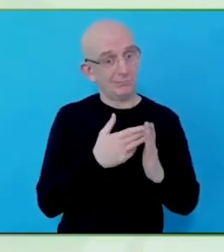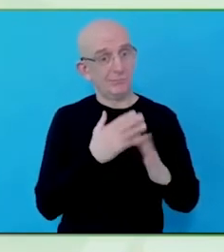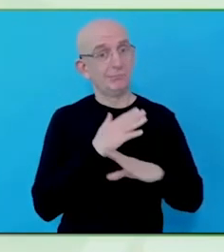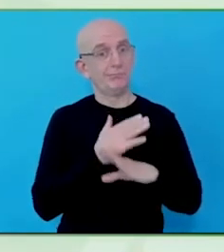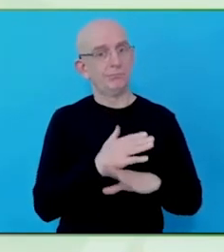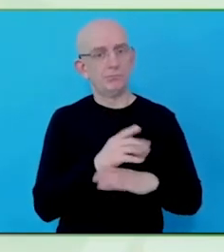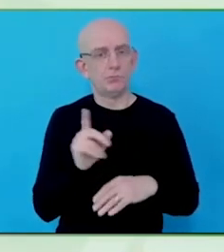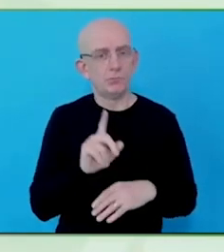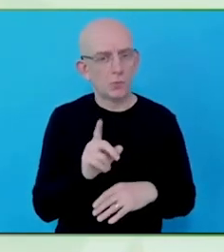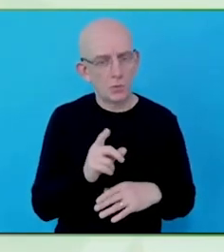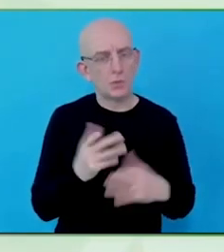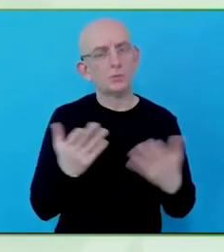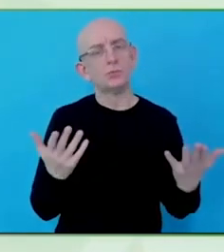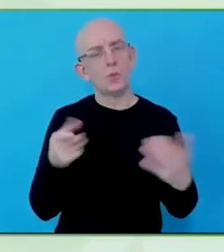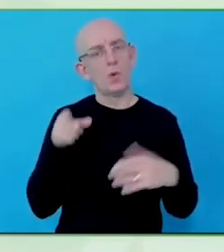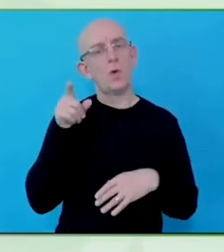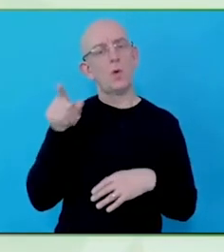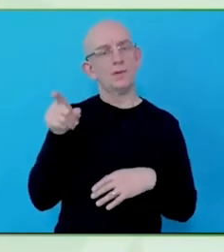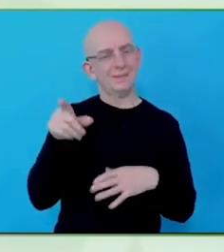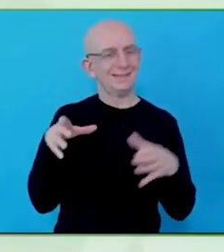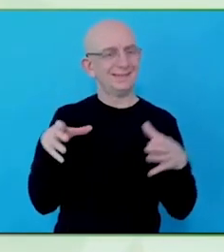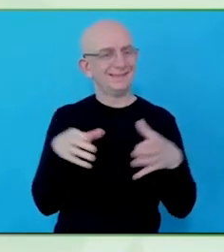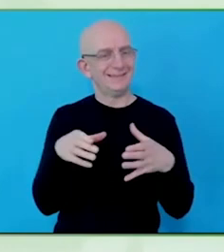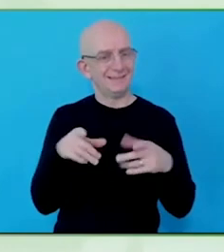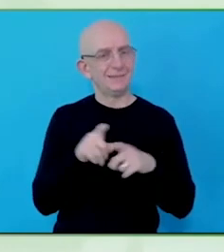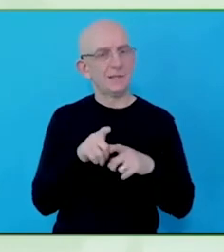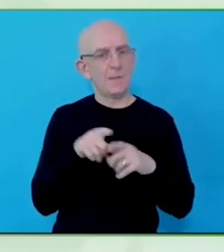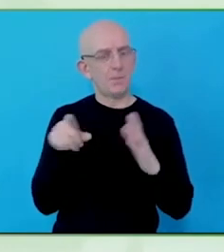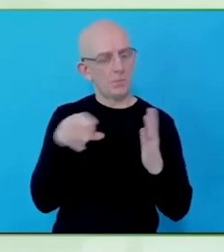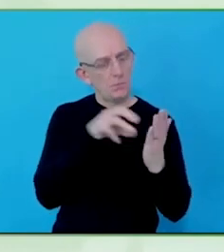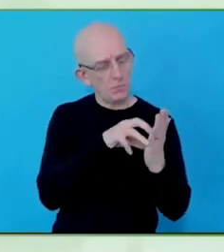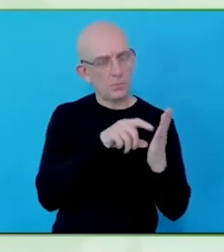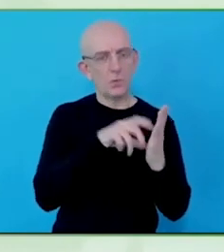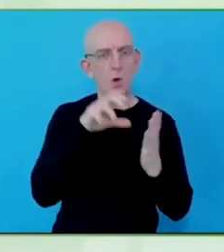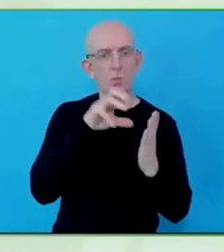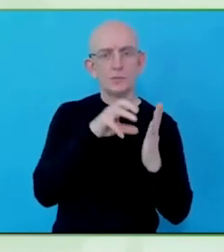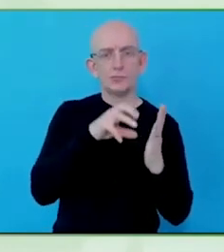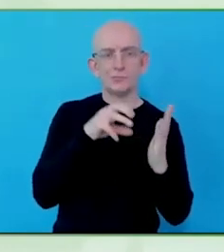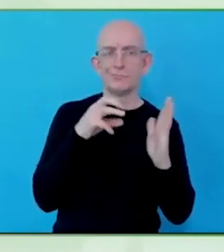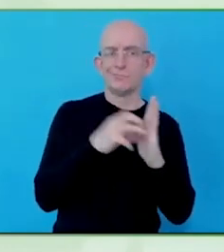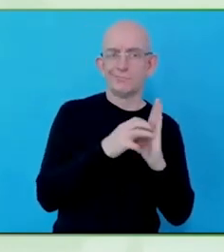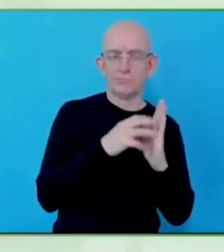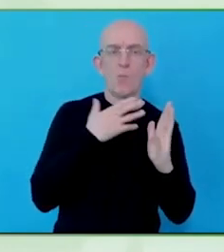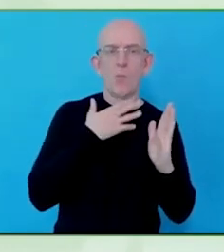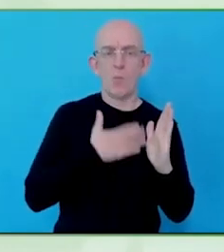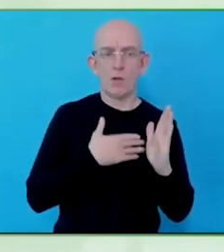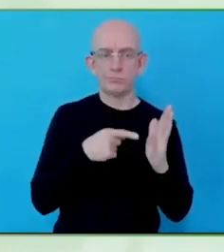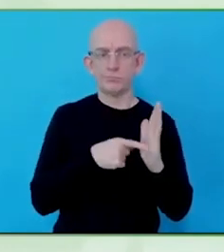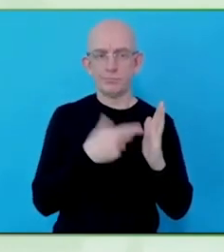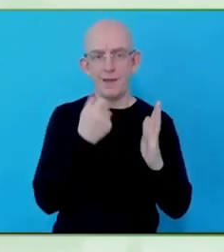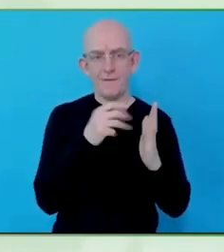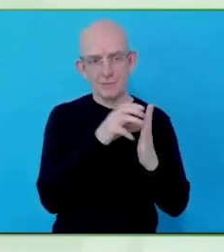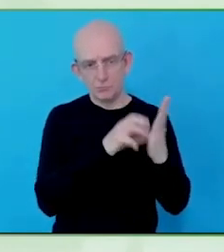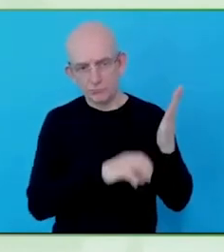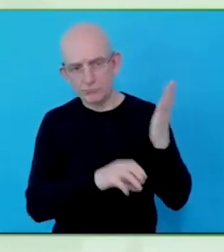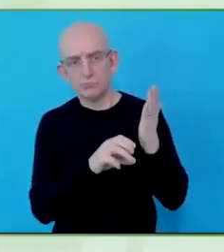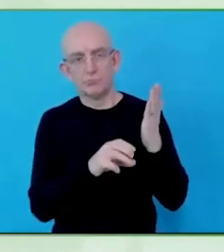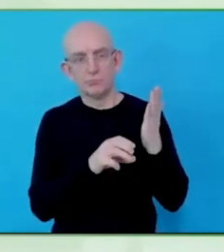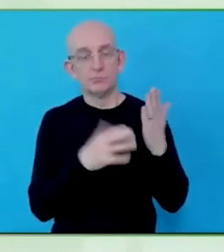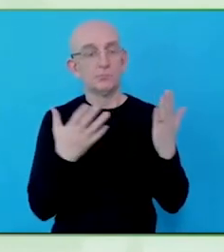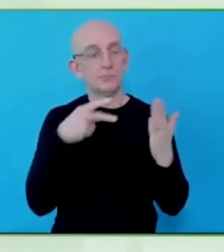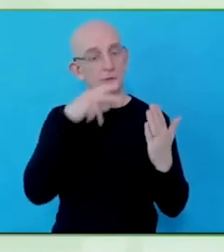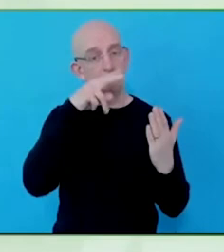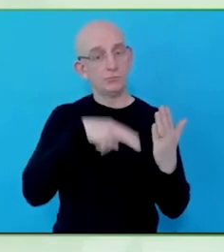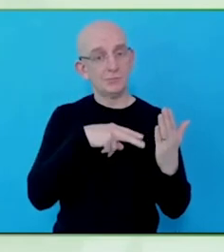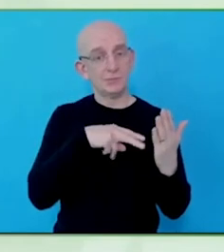Color contrast, dark mode, light mode, larger and smaller fonts. While these are available elsewhere, making them more and more available, it's